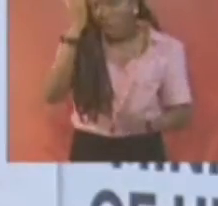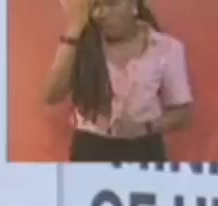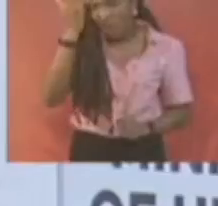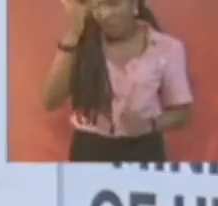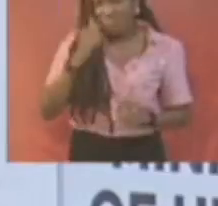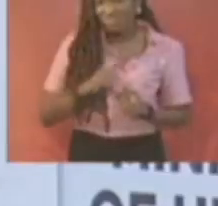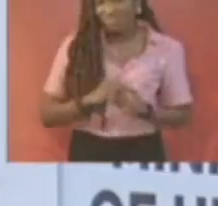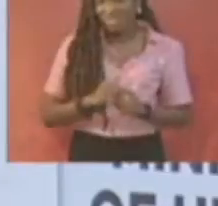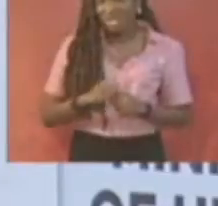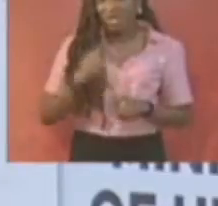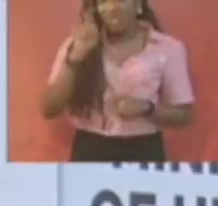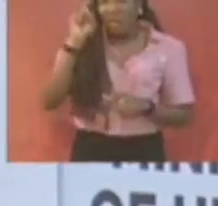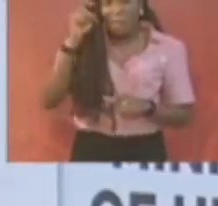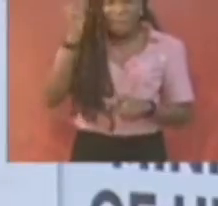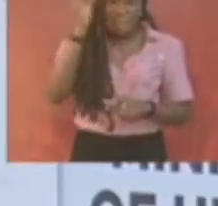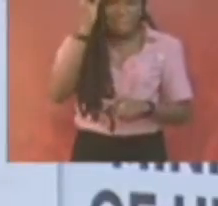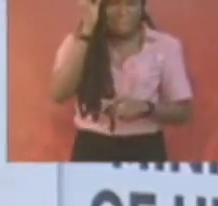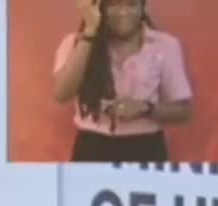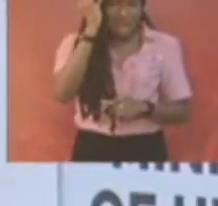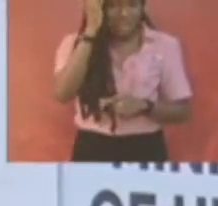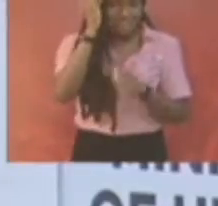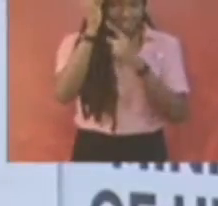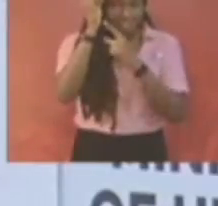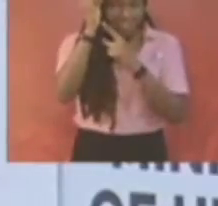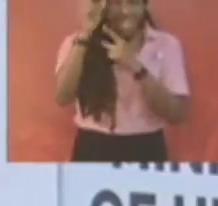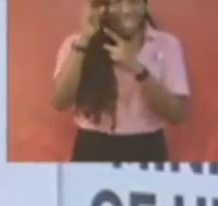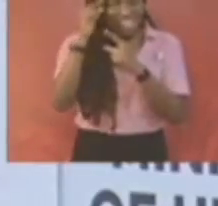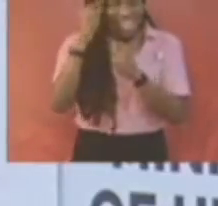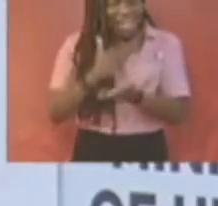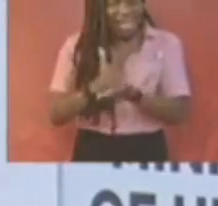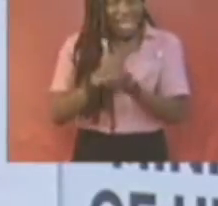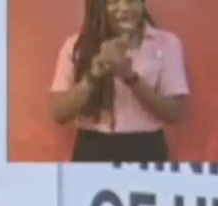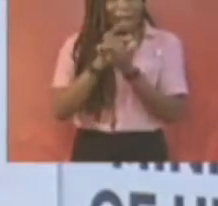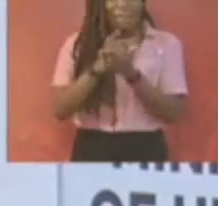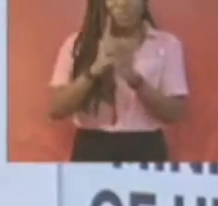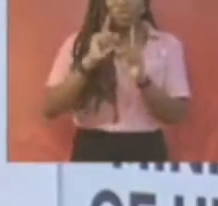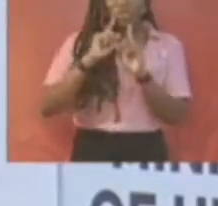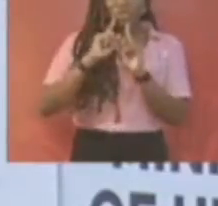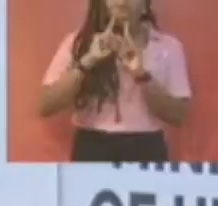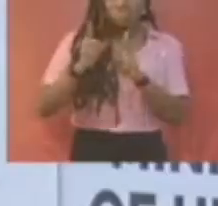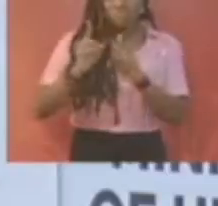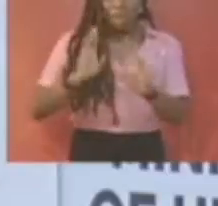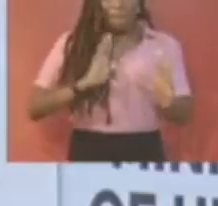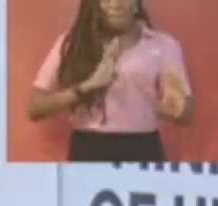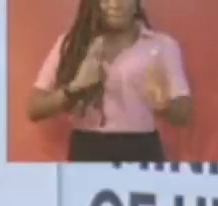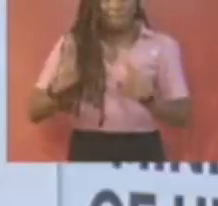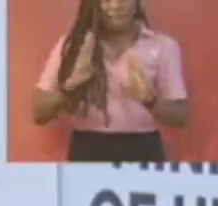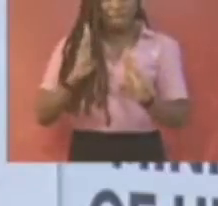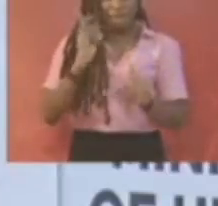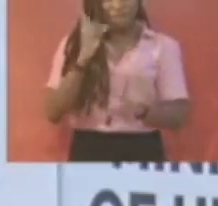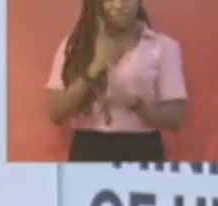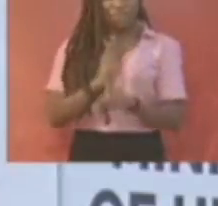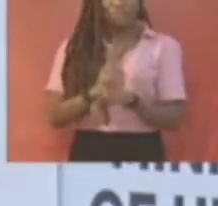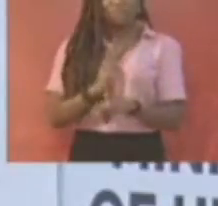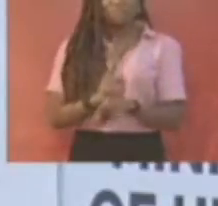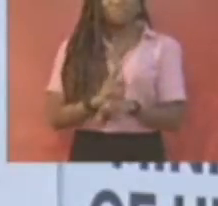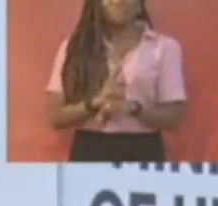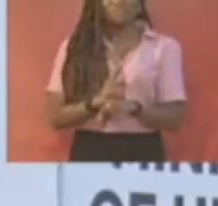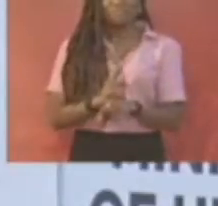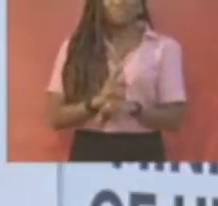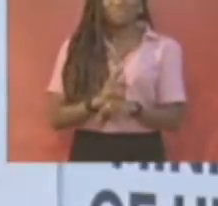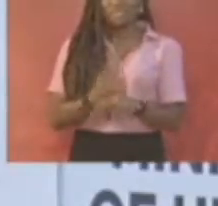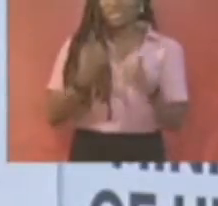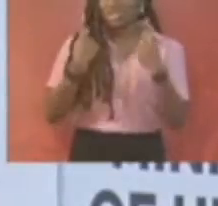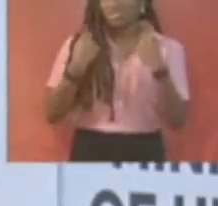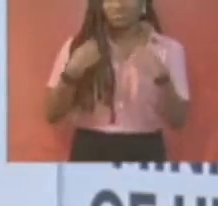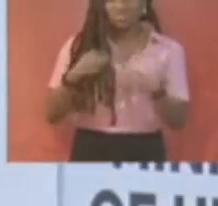them. So that my best advice is that we pull back from getting too drawn into the